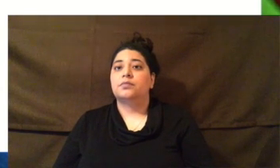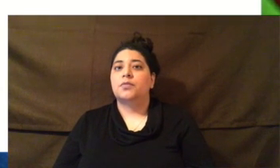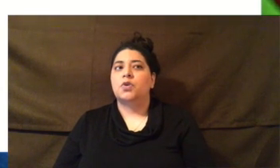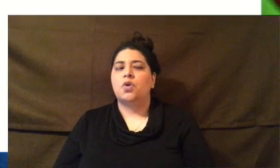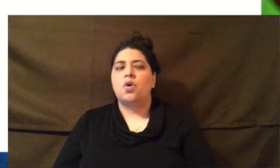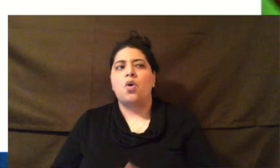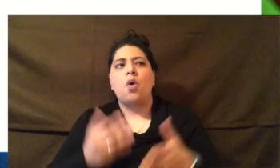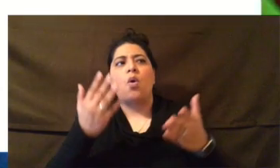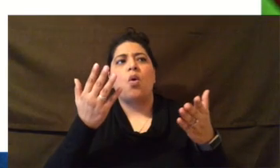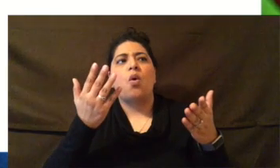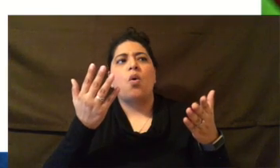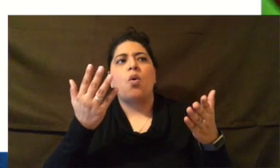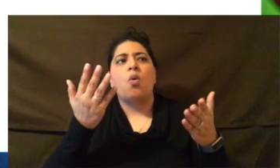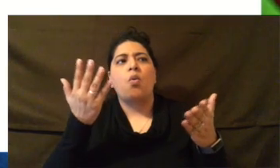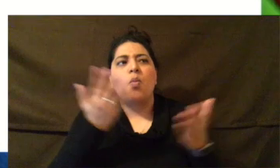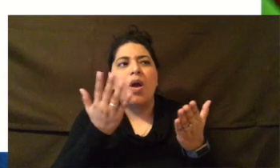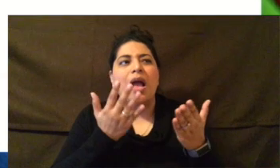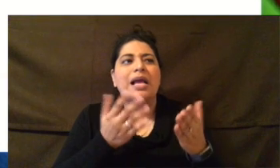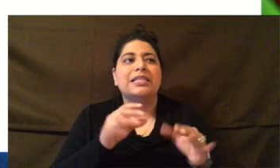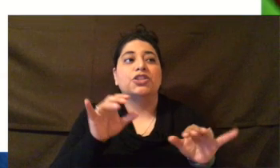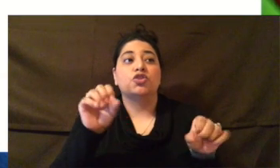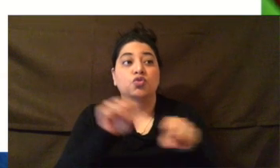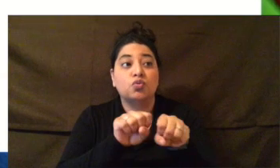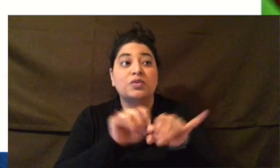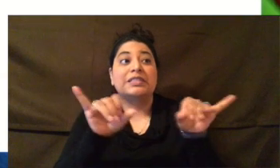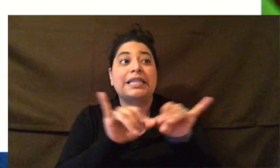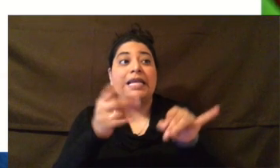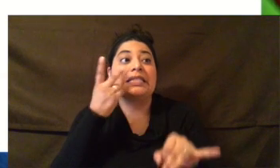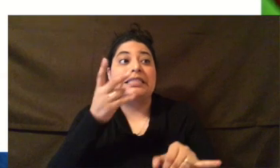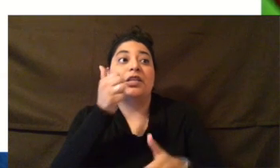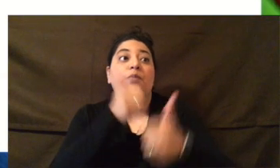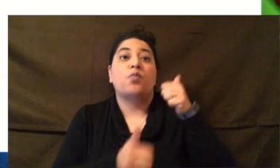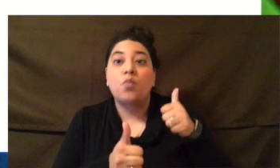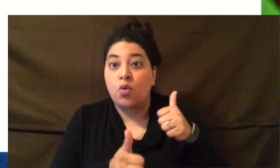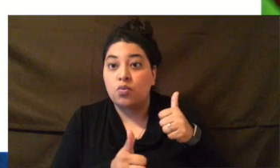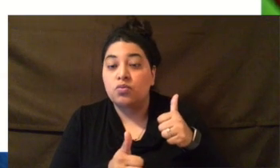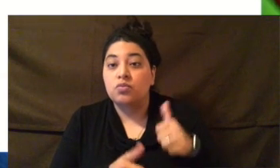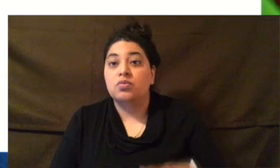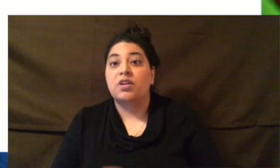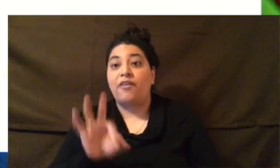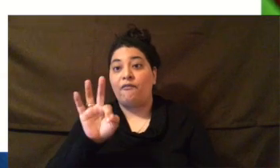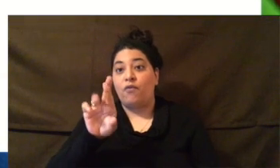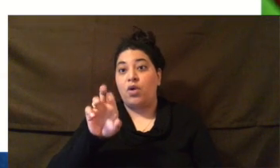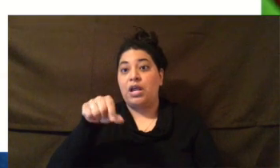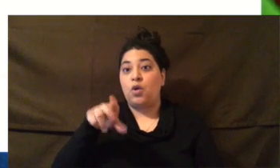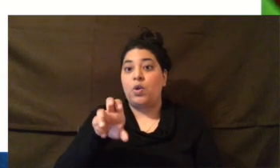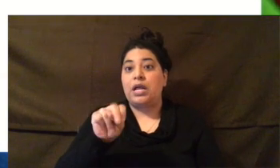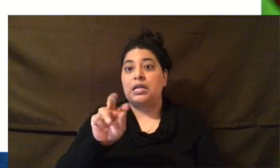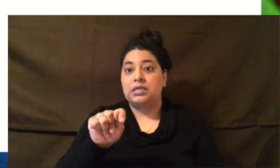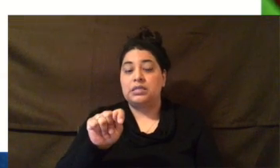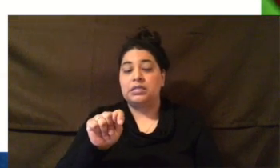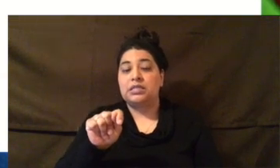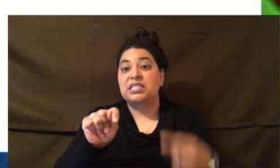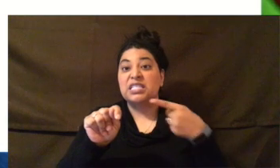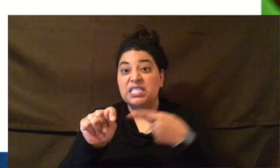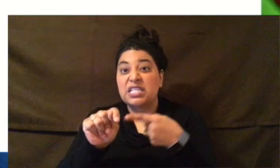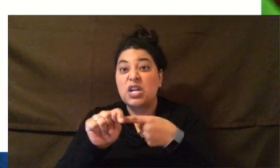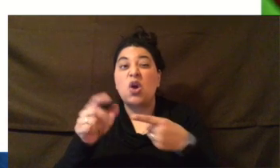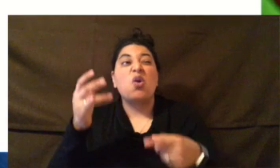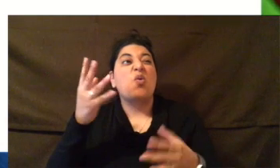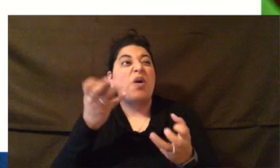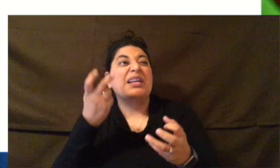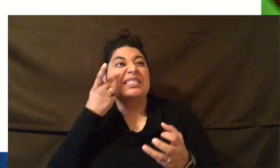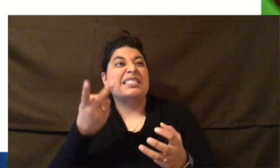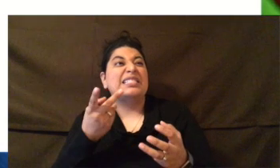What was the most frequent shoe size? So what we're looking for is the shoe that occurred the most out